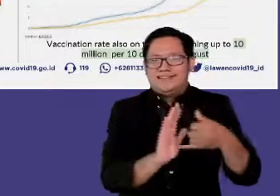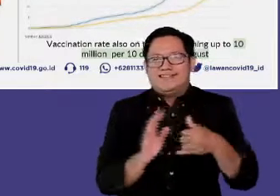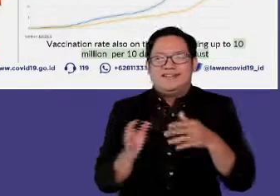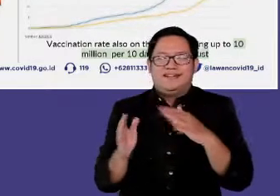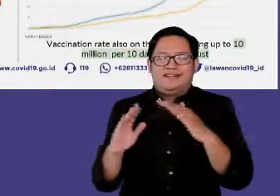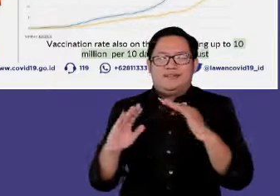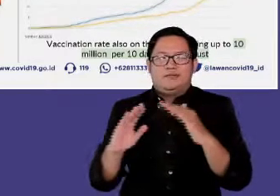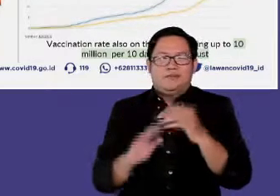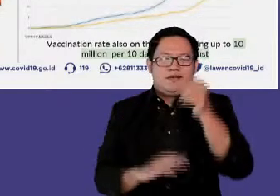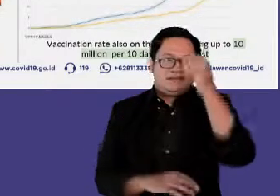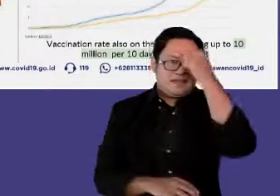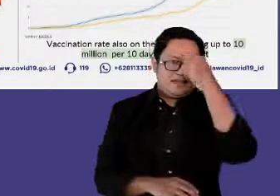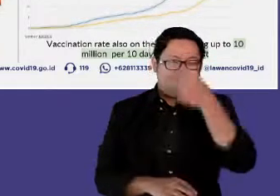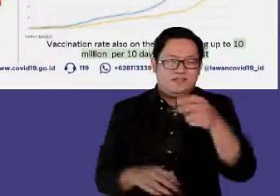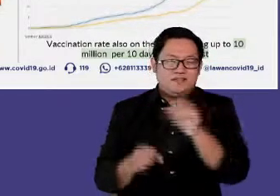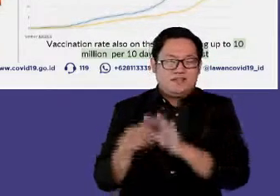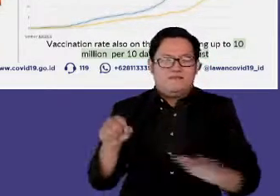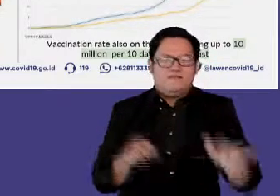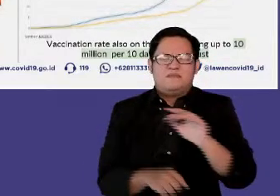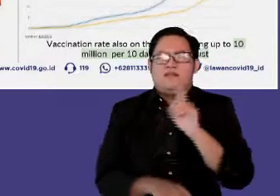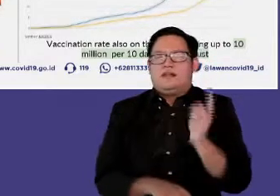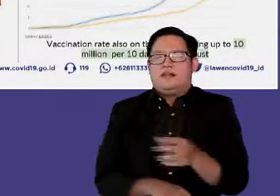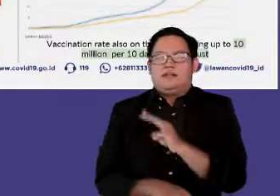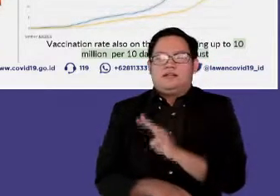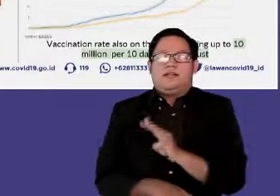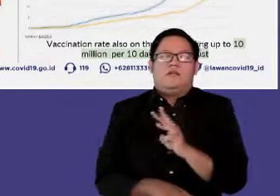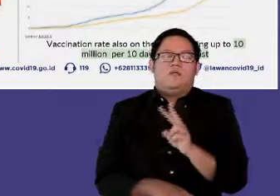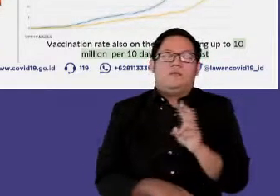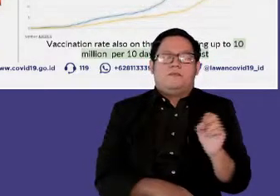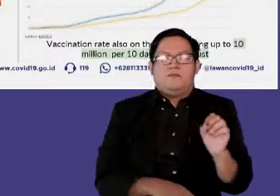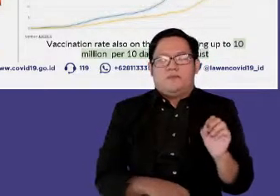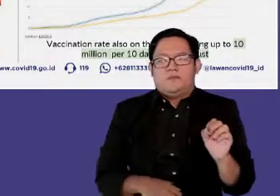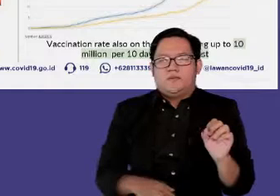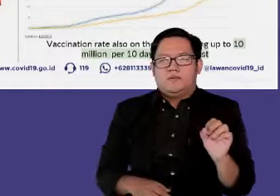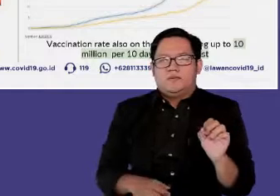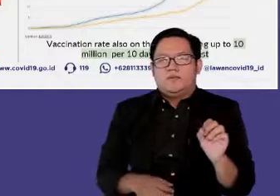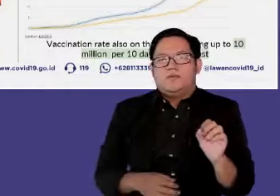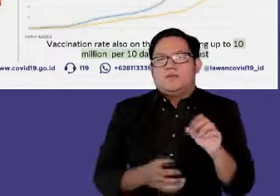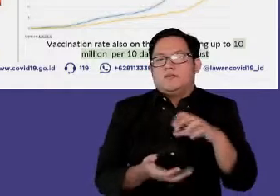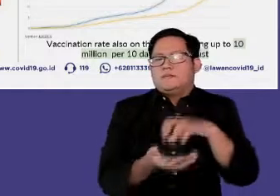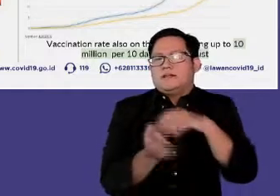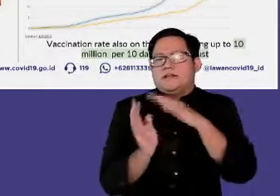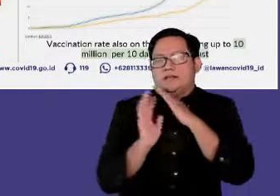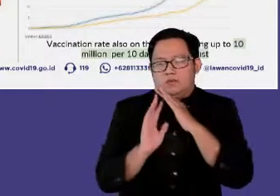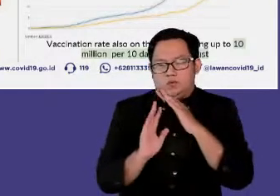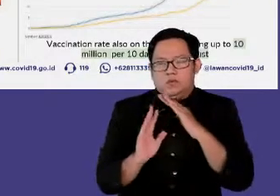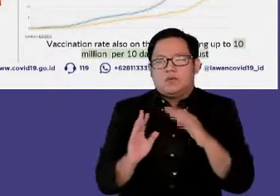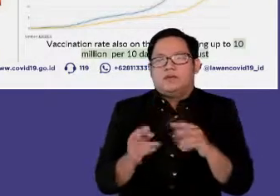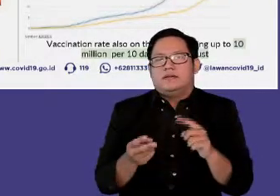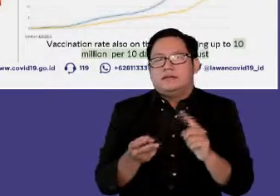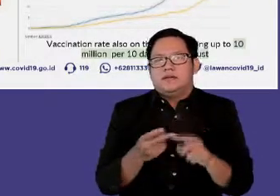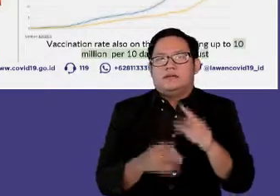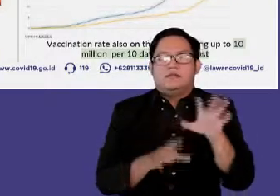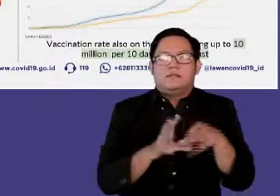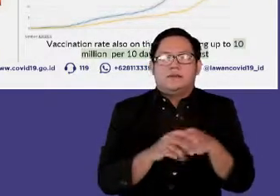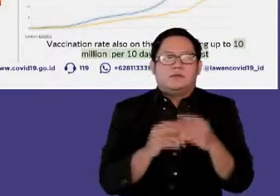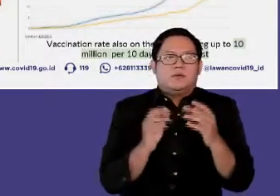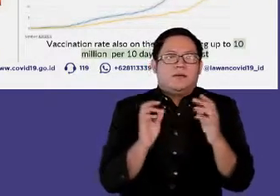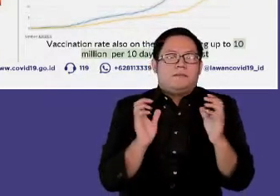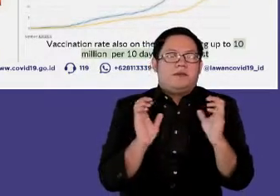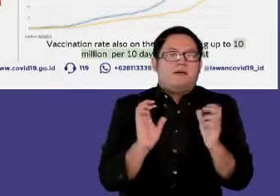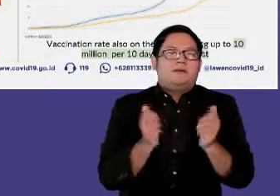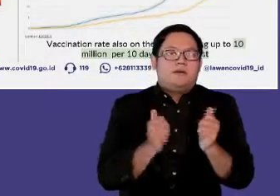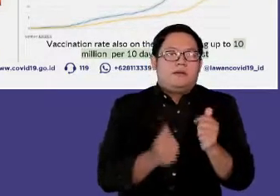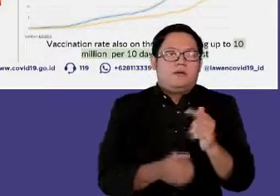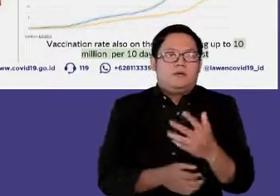116,939 beds. Medical device support, such as for oxygen and ventilators, are